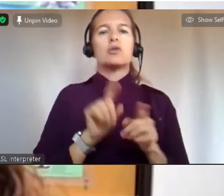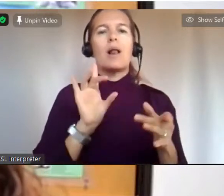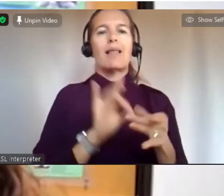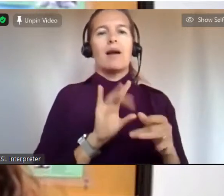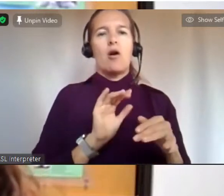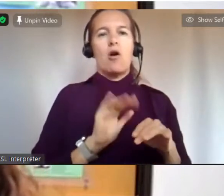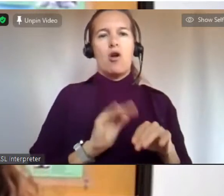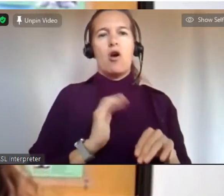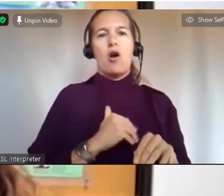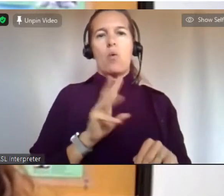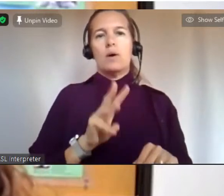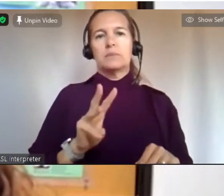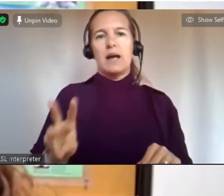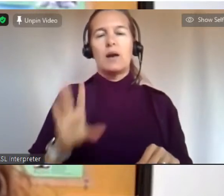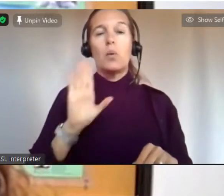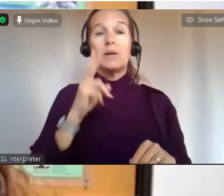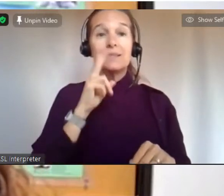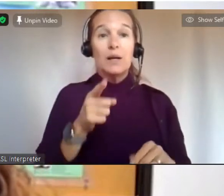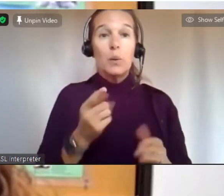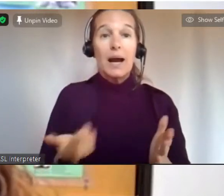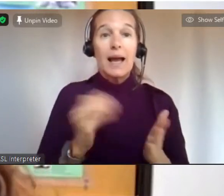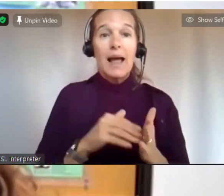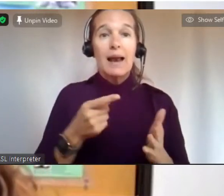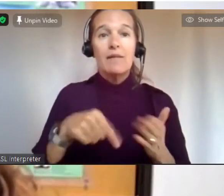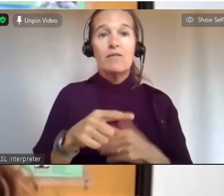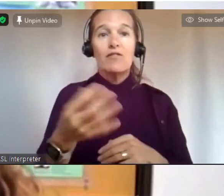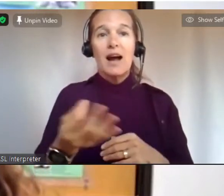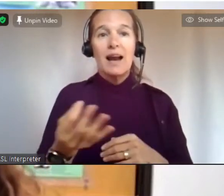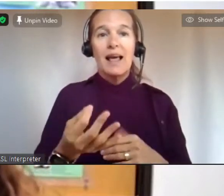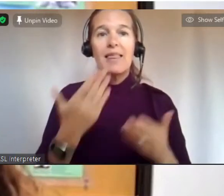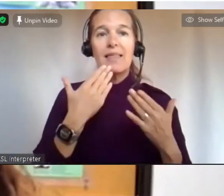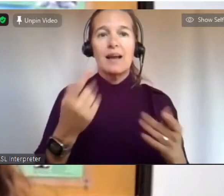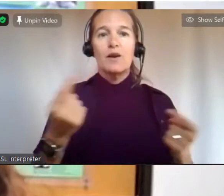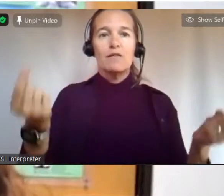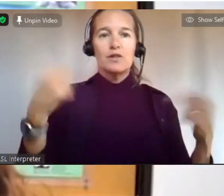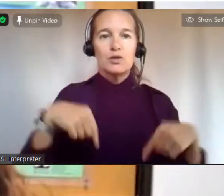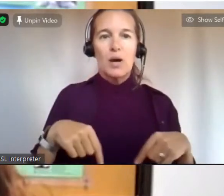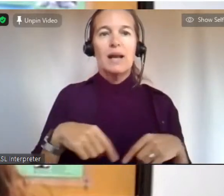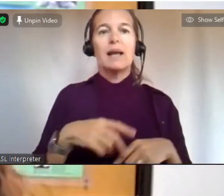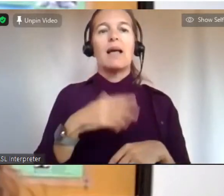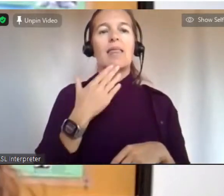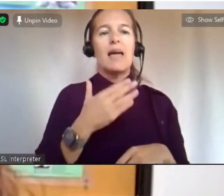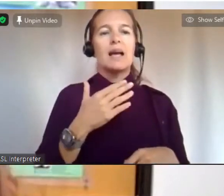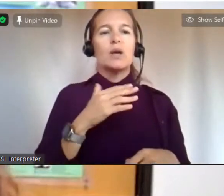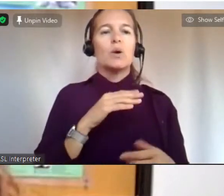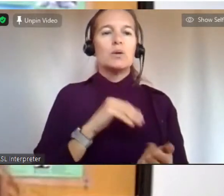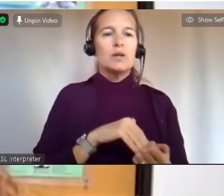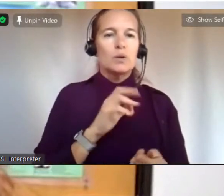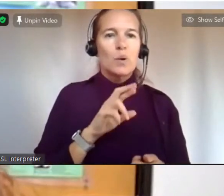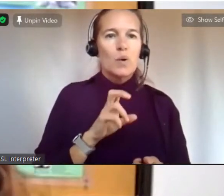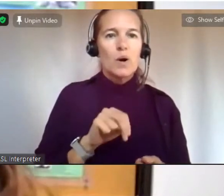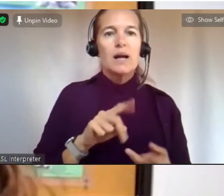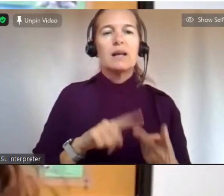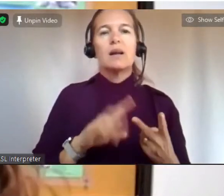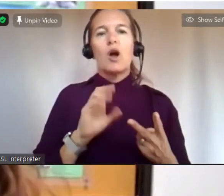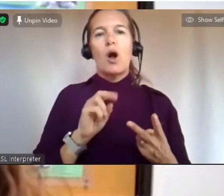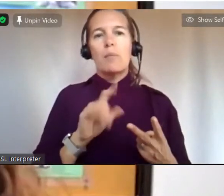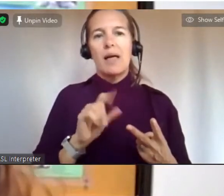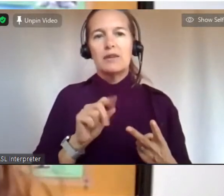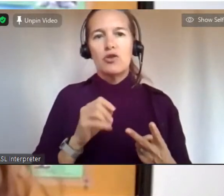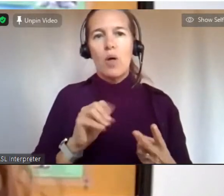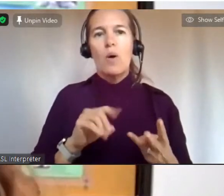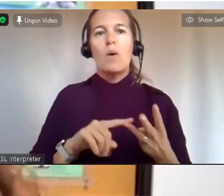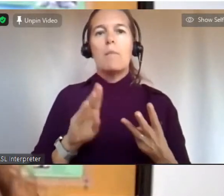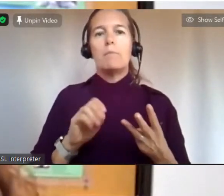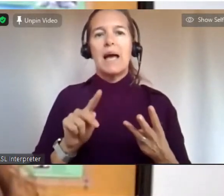webpage. We will see you again next week. Thank you for joining us. Thank you, Dr. Coren, CEO Carmel Angelo, and Becky